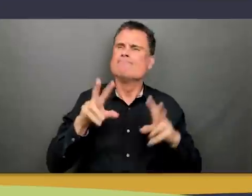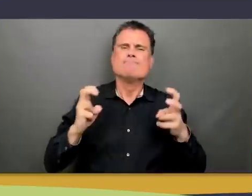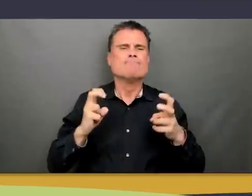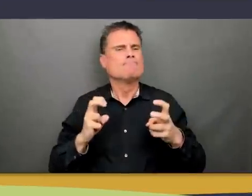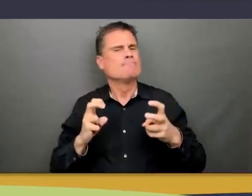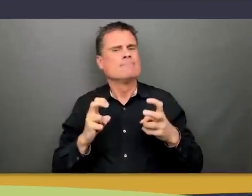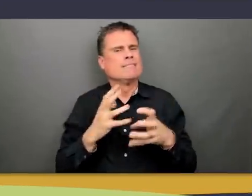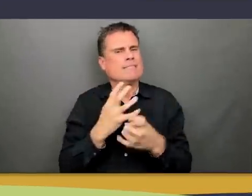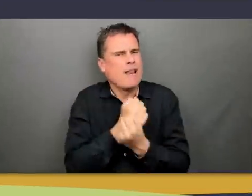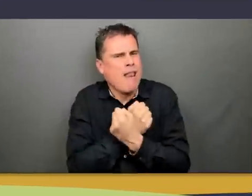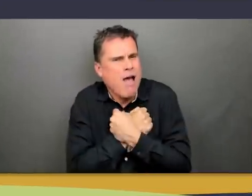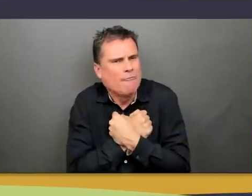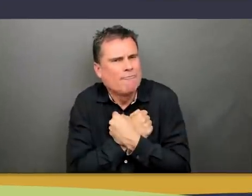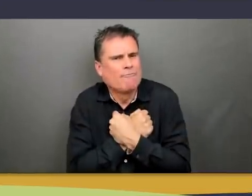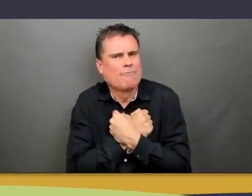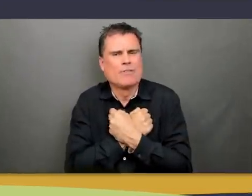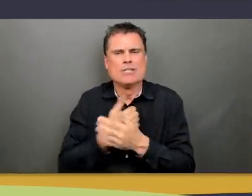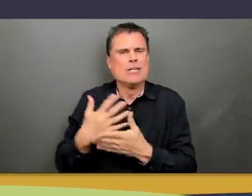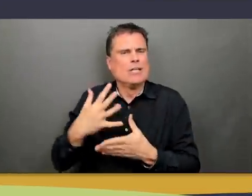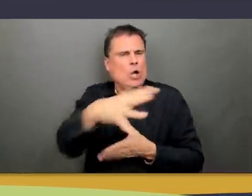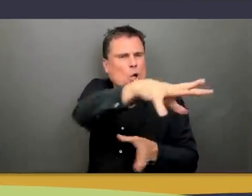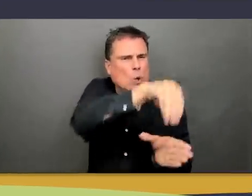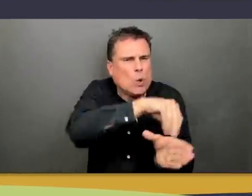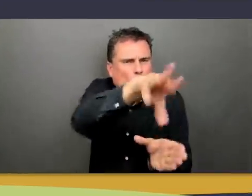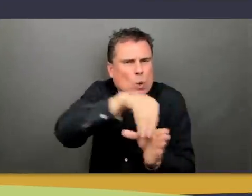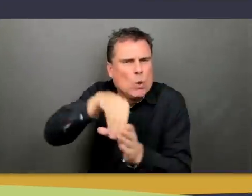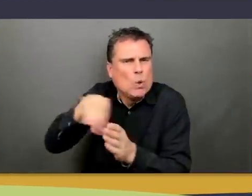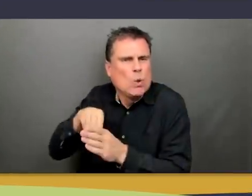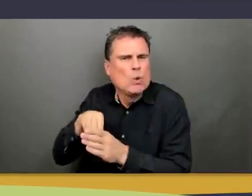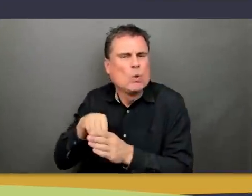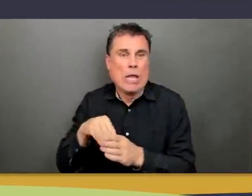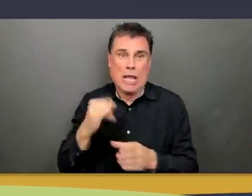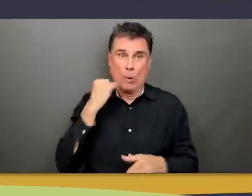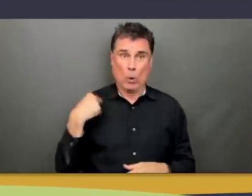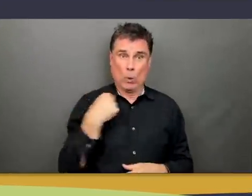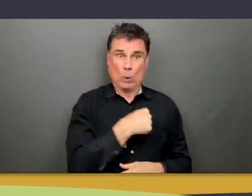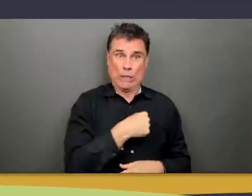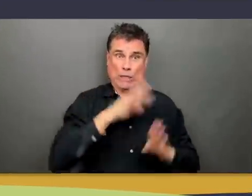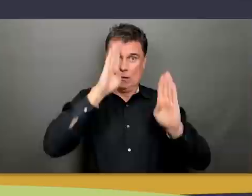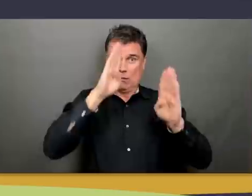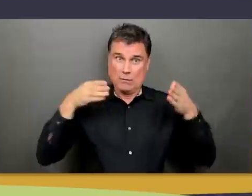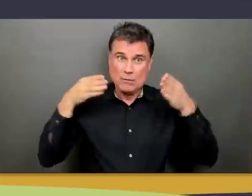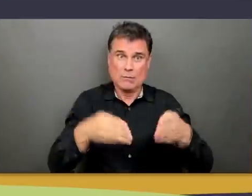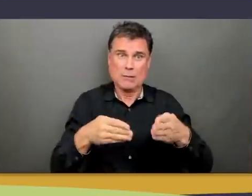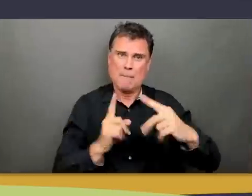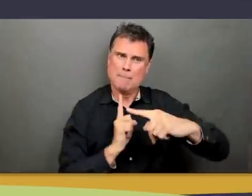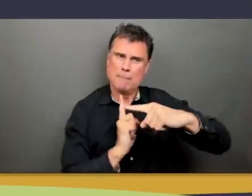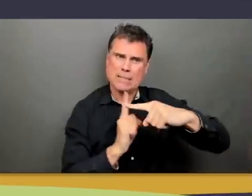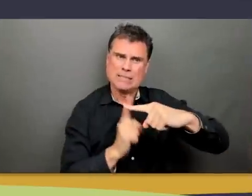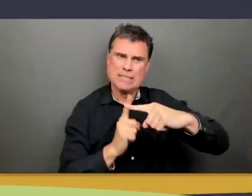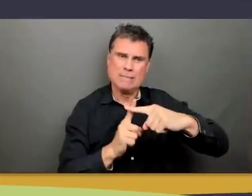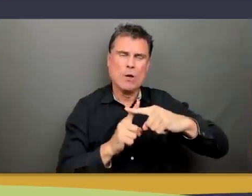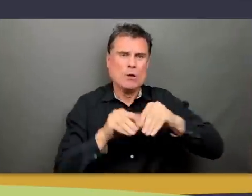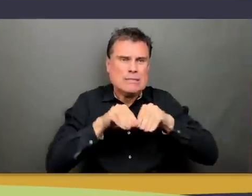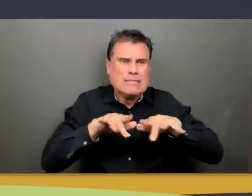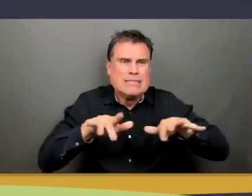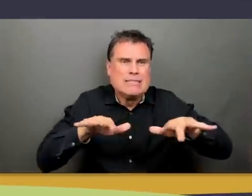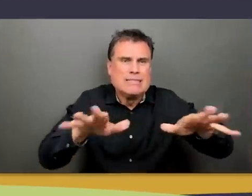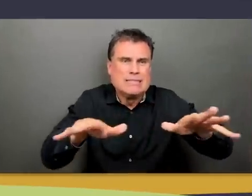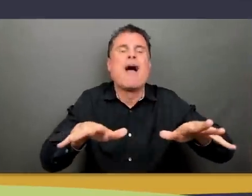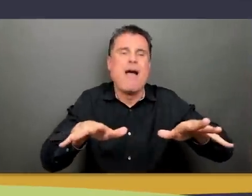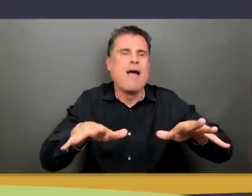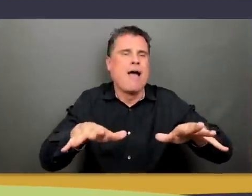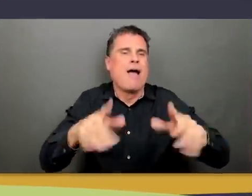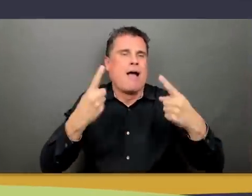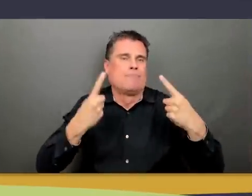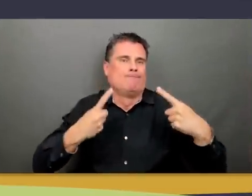that if we focus on the best in each one of us, the best for all of us will be achieved. Thank you for letting me participate today. I look forward